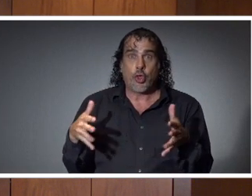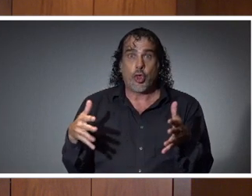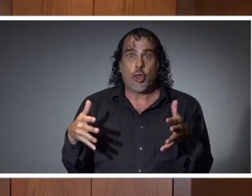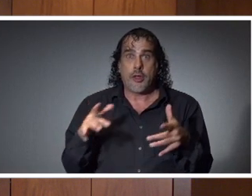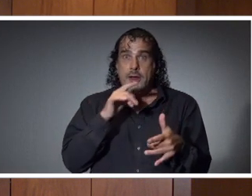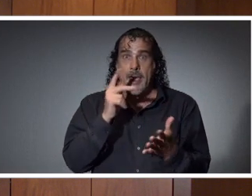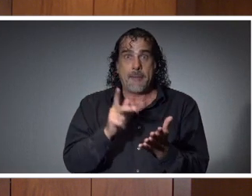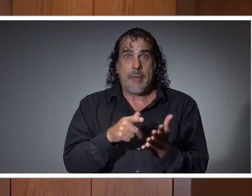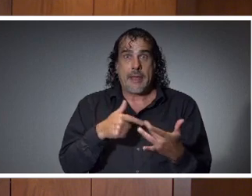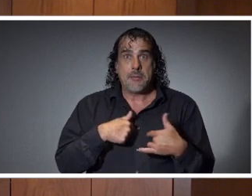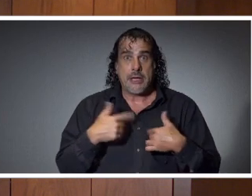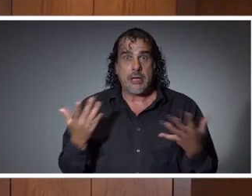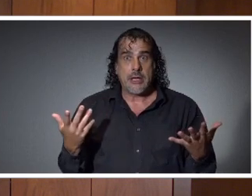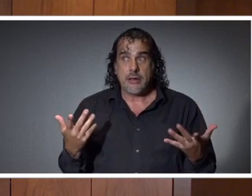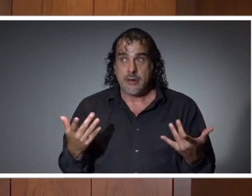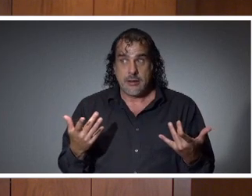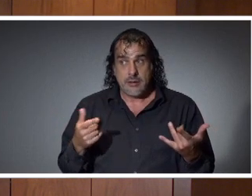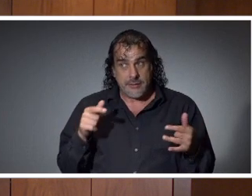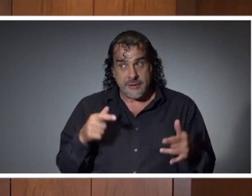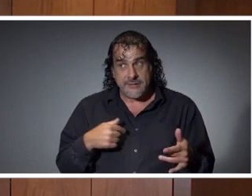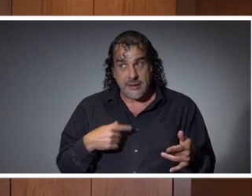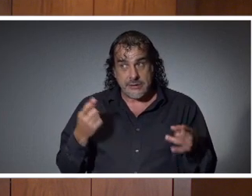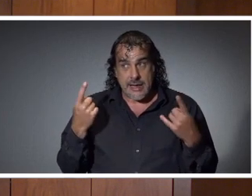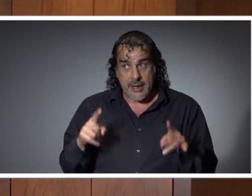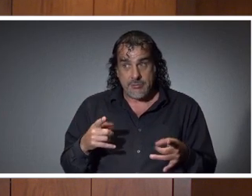have to happen yesterday?